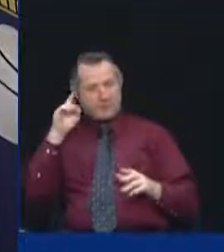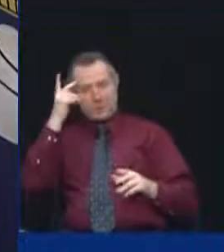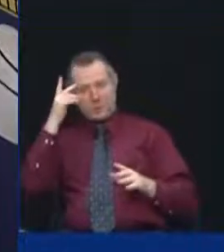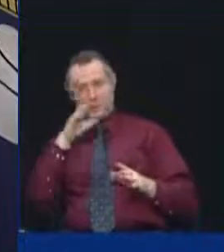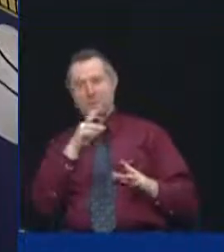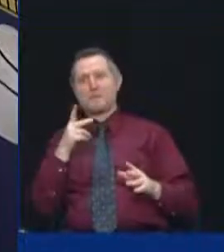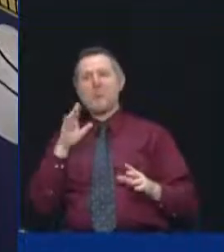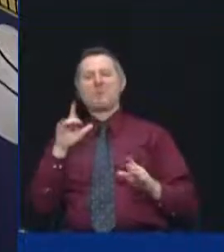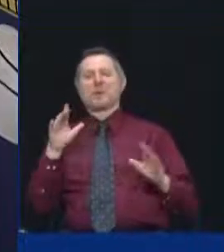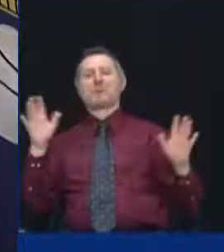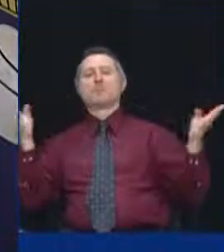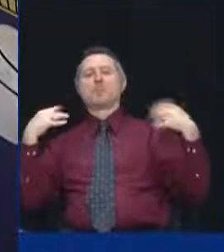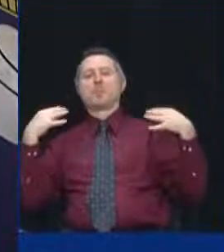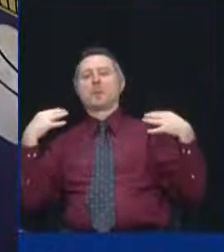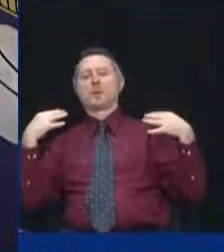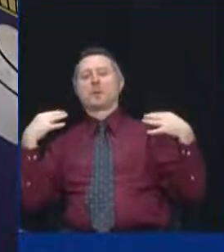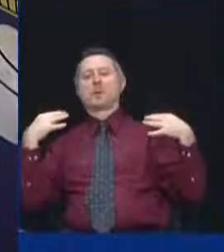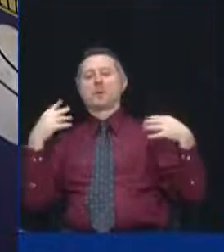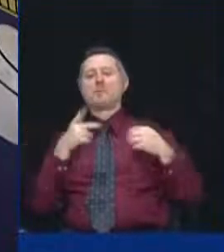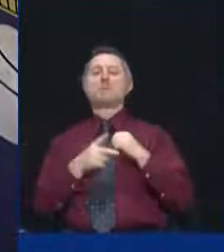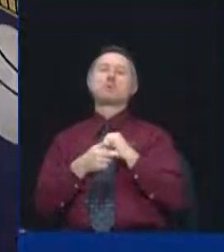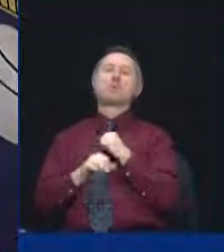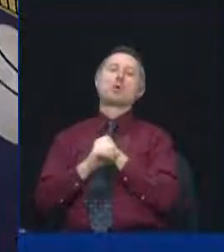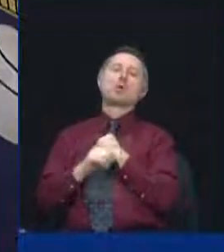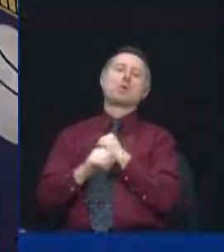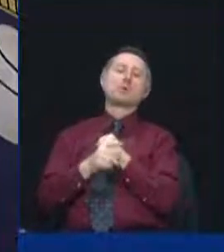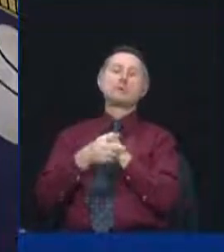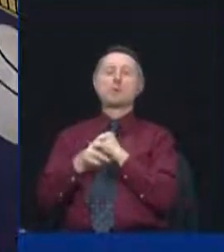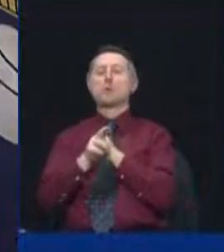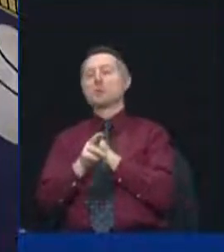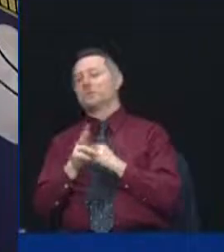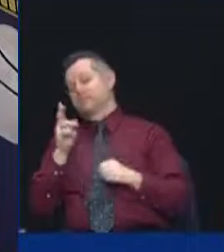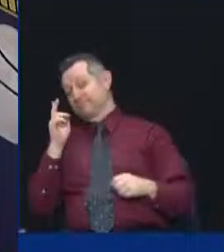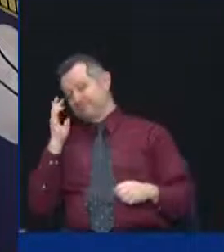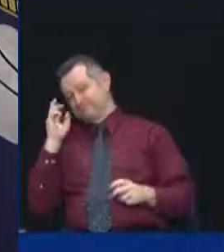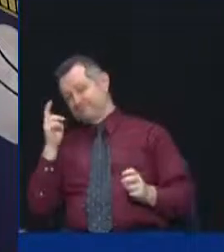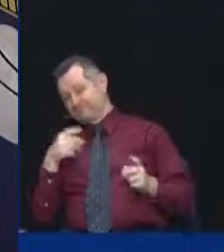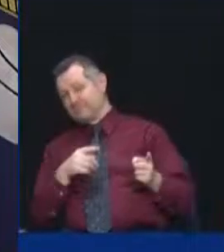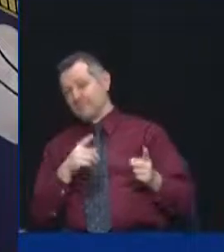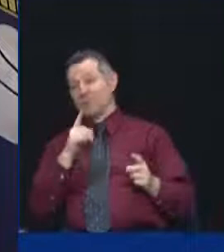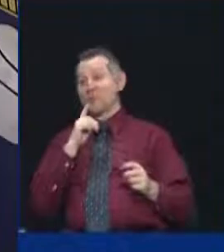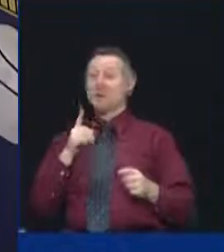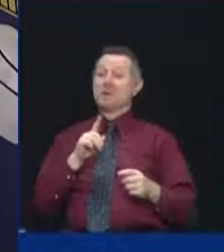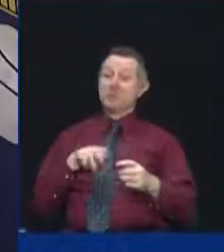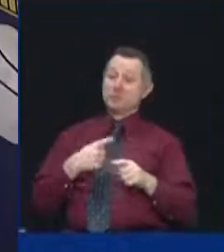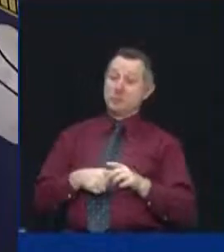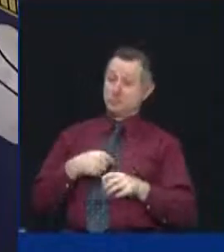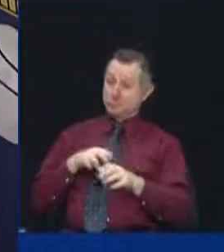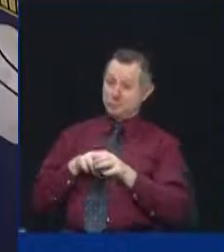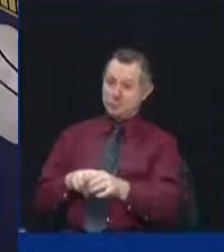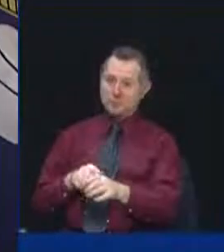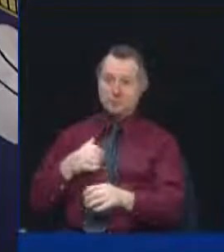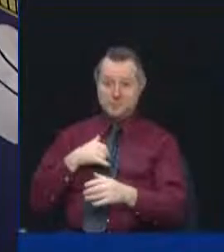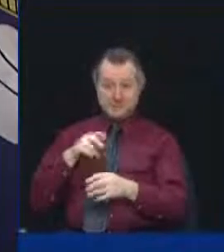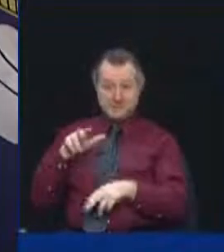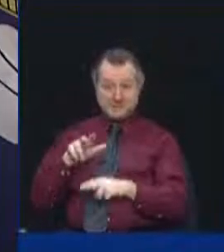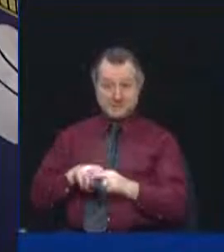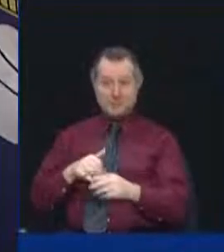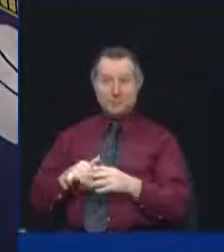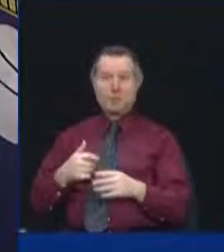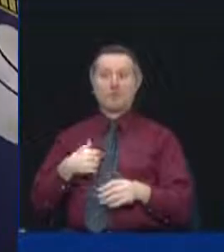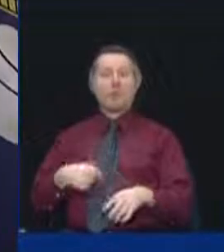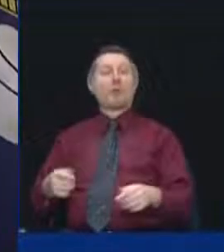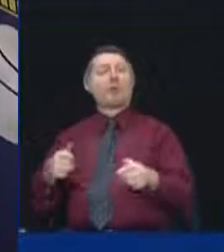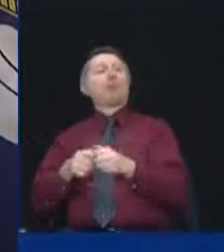publicity, public relations event. Yeah, it is, because when I'm on the subway, I don't just sit there and read the newspaper. I'm talking to